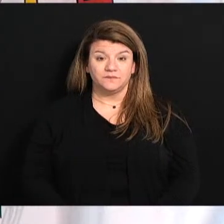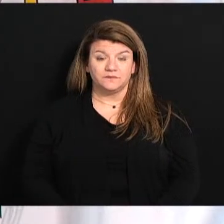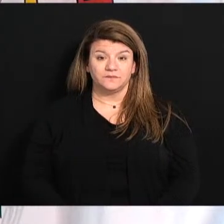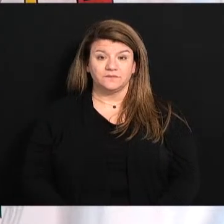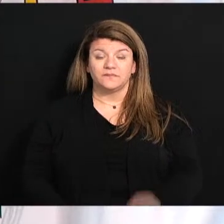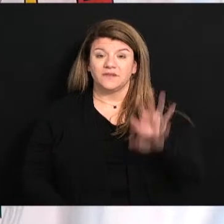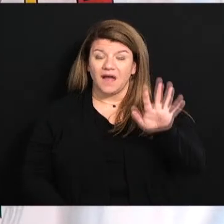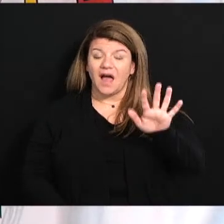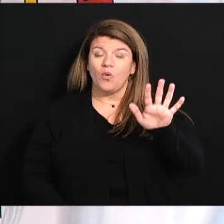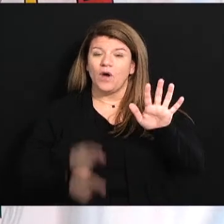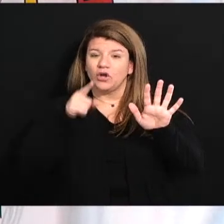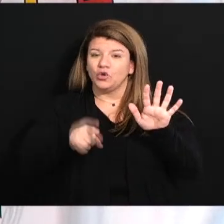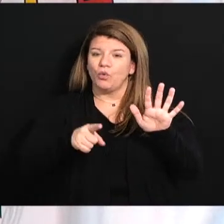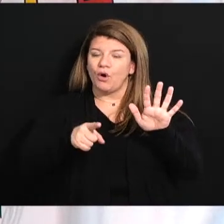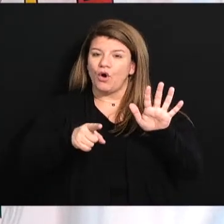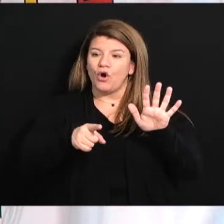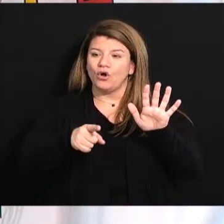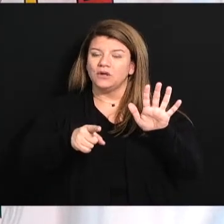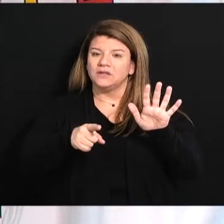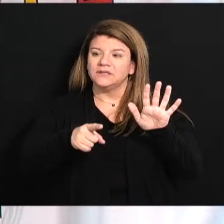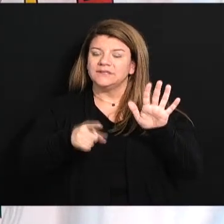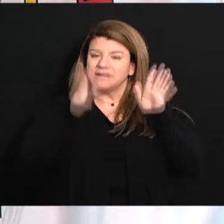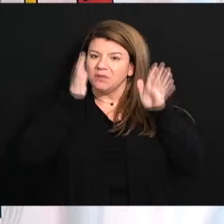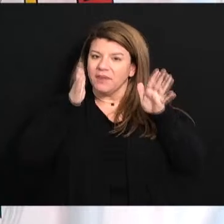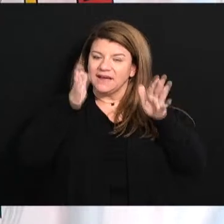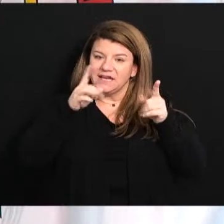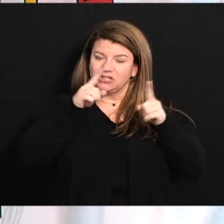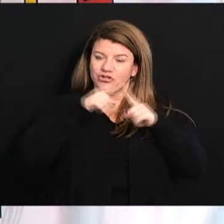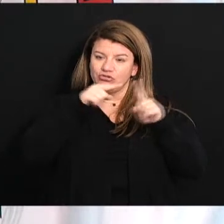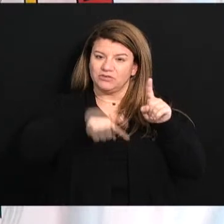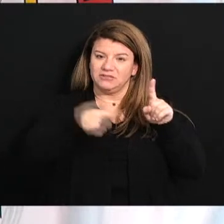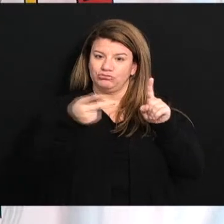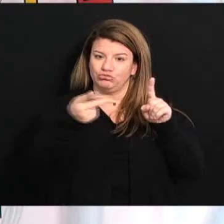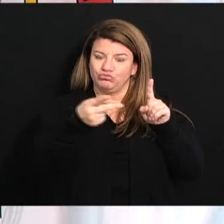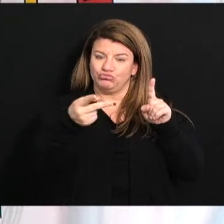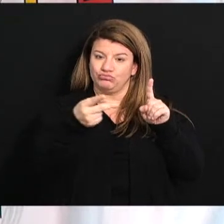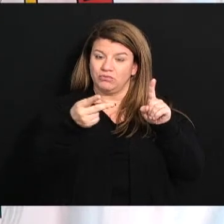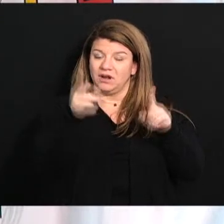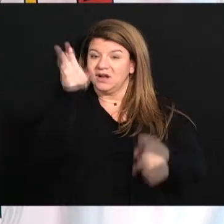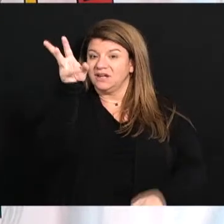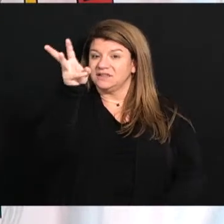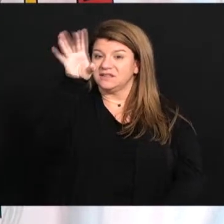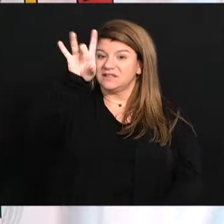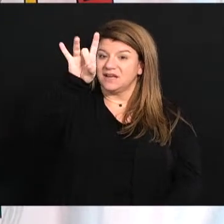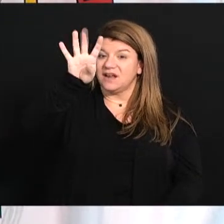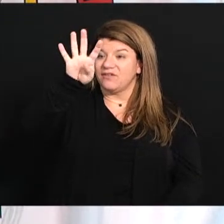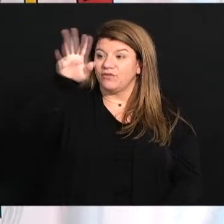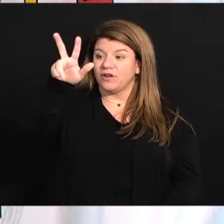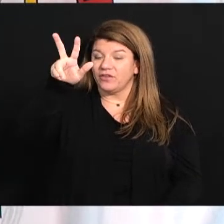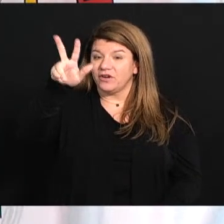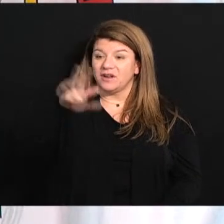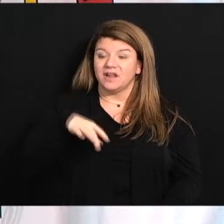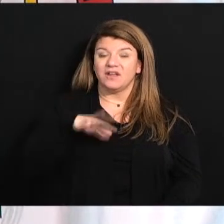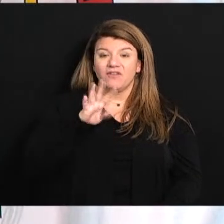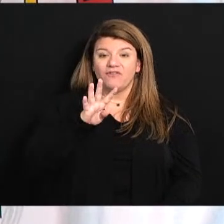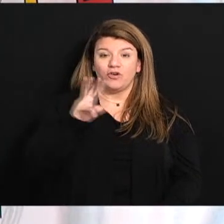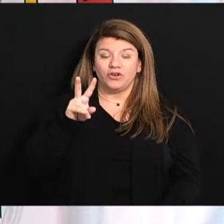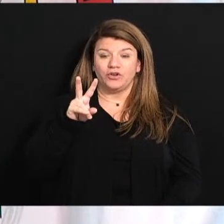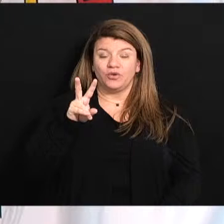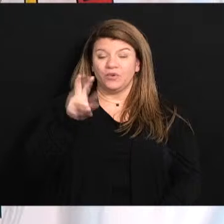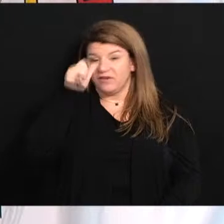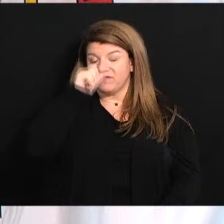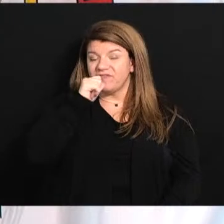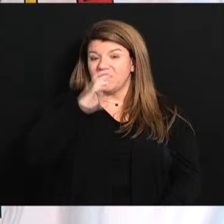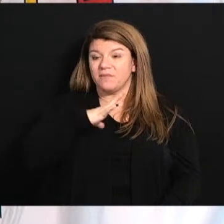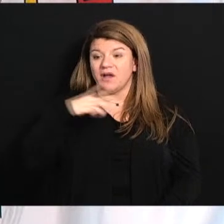I want you to pay particular attention to these two. The 6,843rd death is a 42-year-old